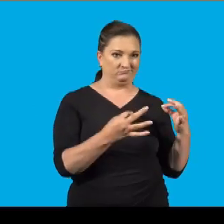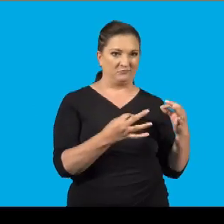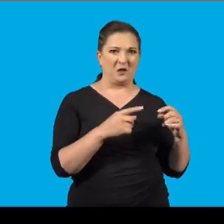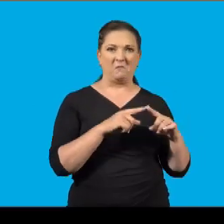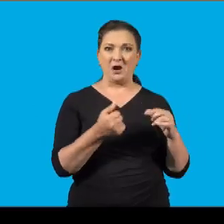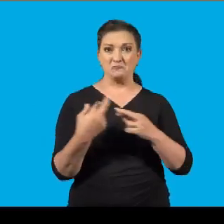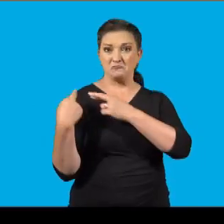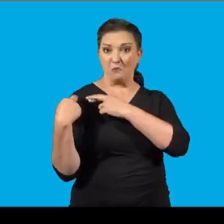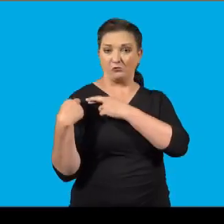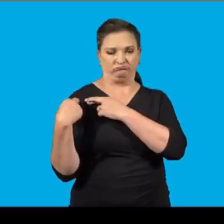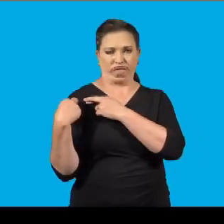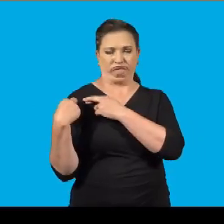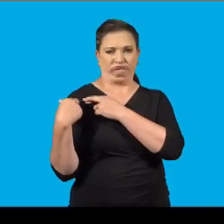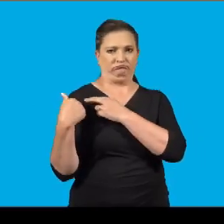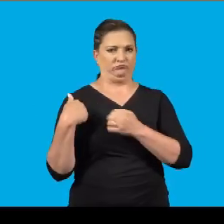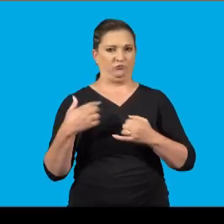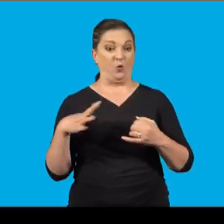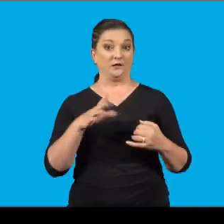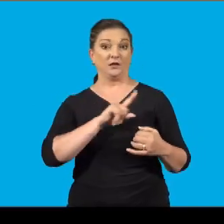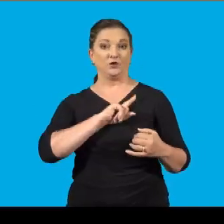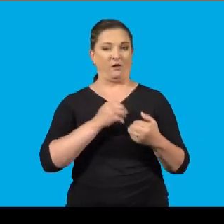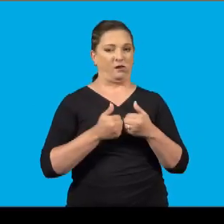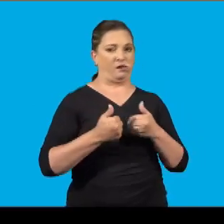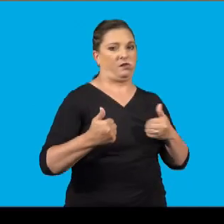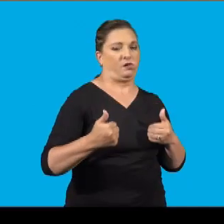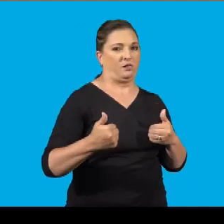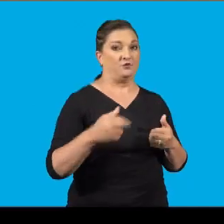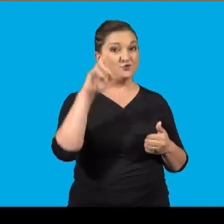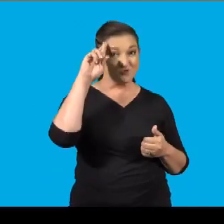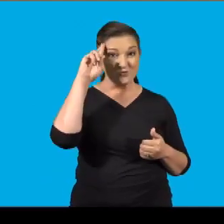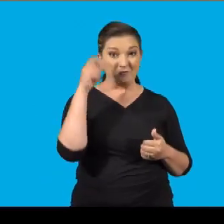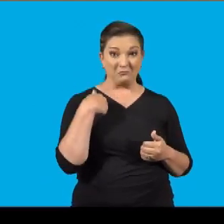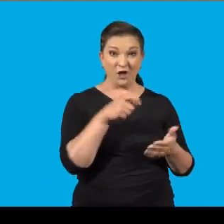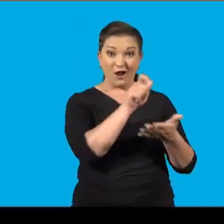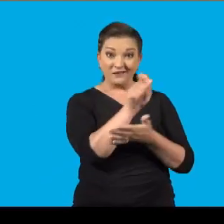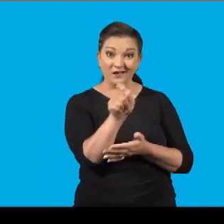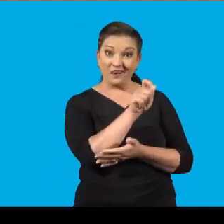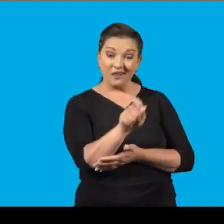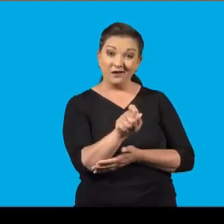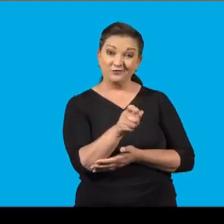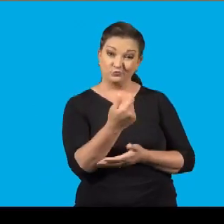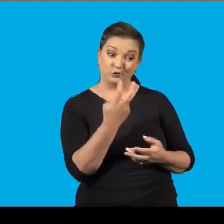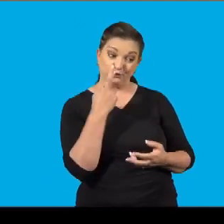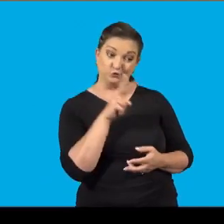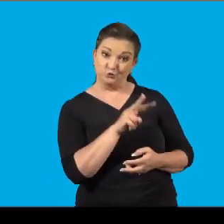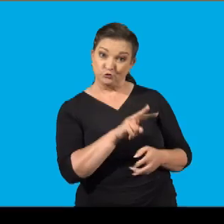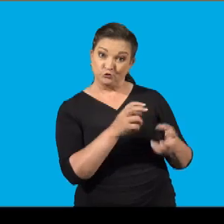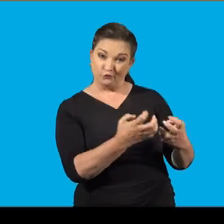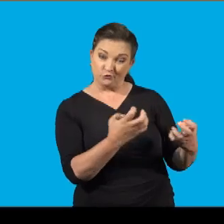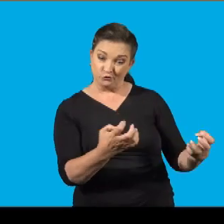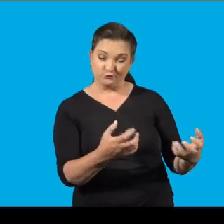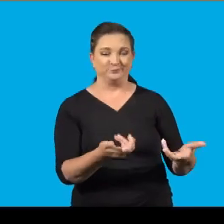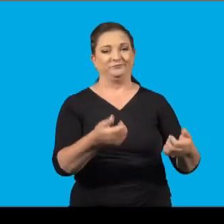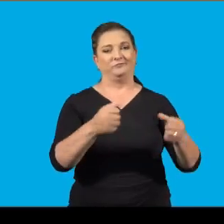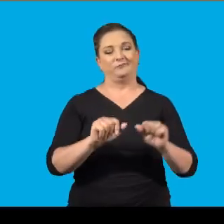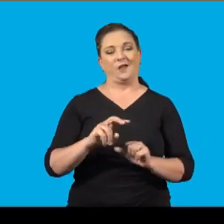to avoid responsibility. Remember, I did underline that when we were looking at the actual source. Now let's look at